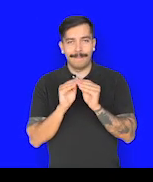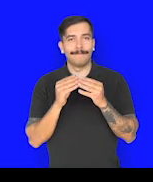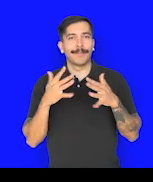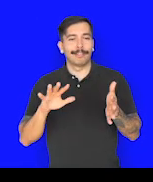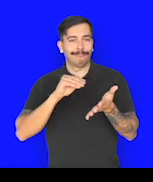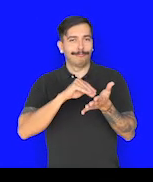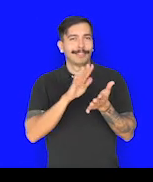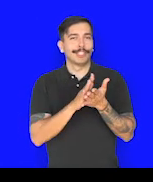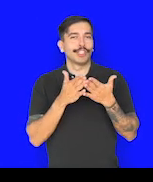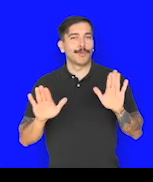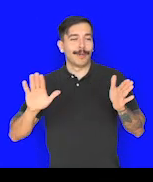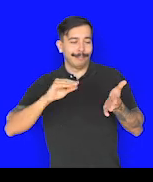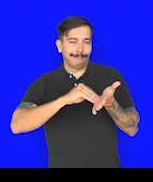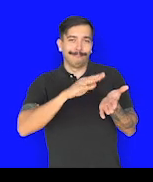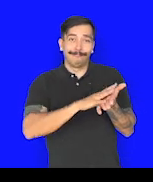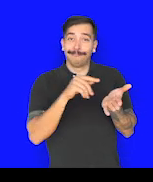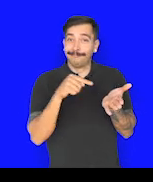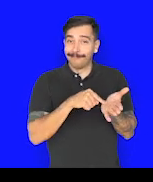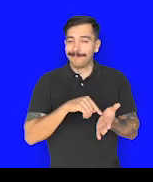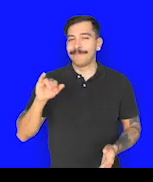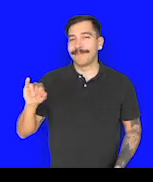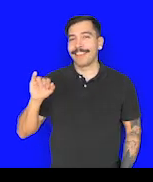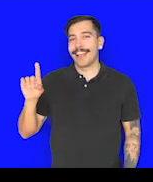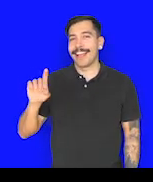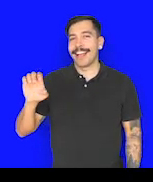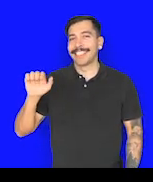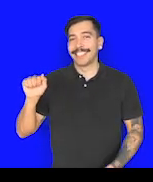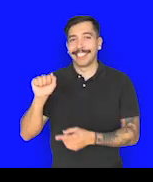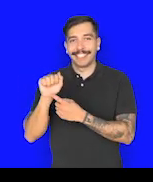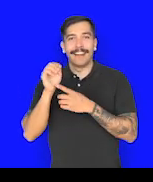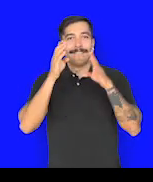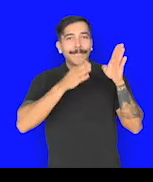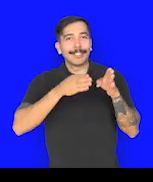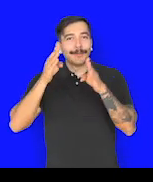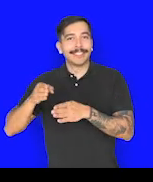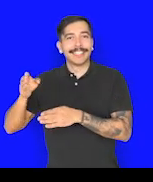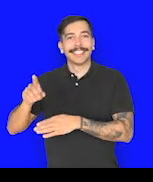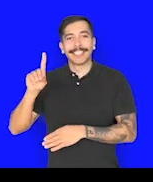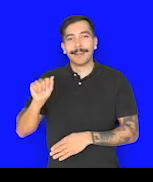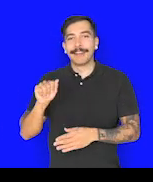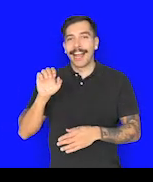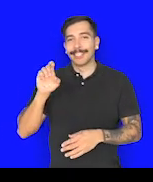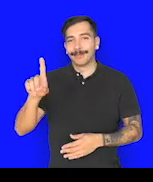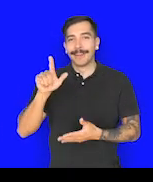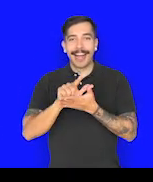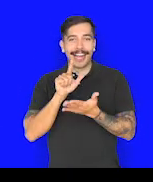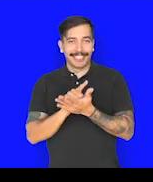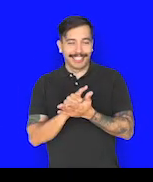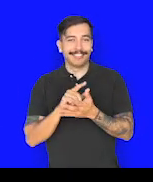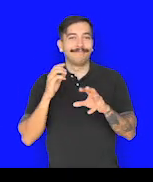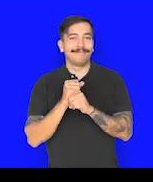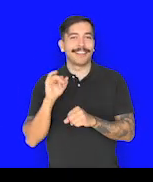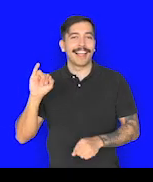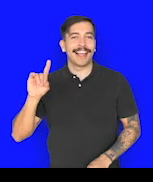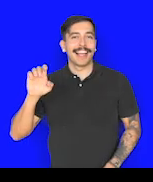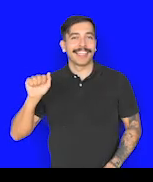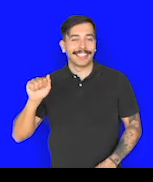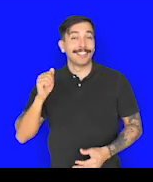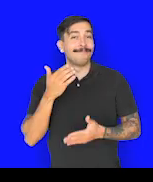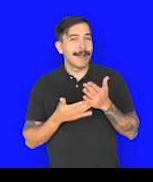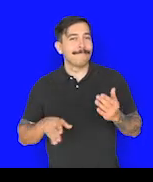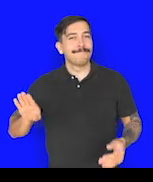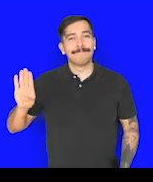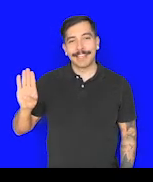described generally for Part B of the Individuals with Disabilities Education Act, IDEA. This resource is